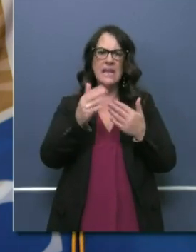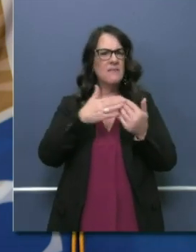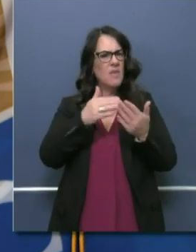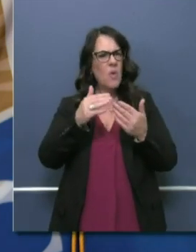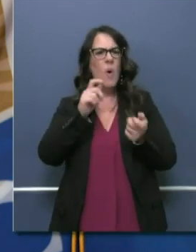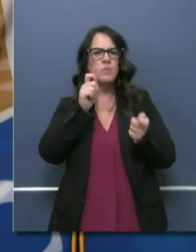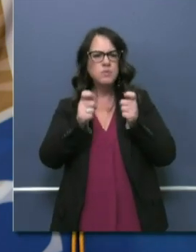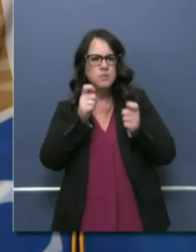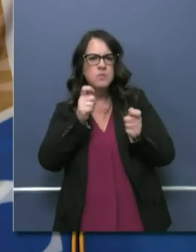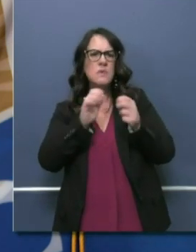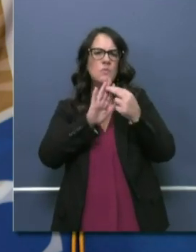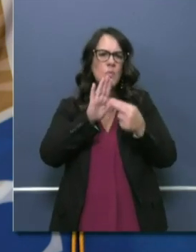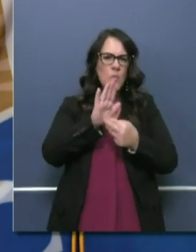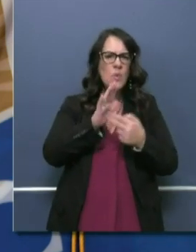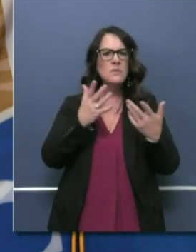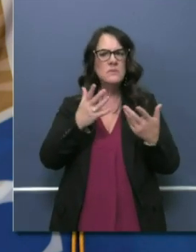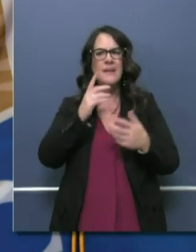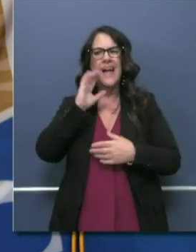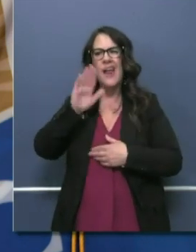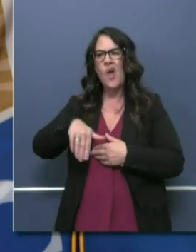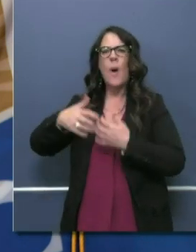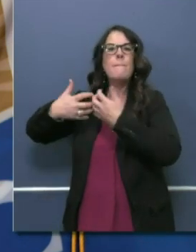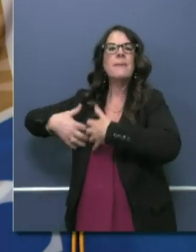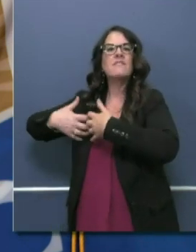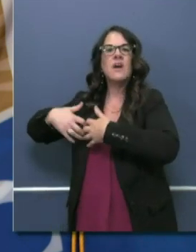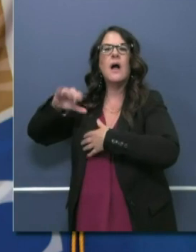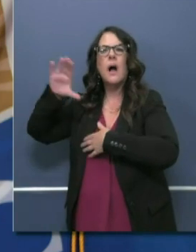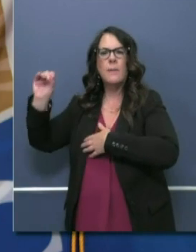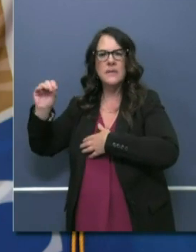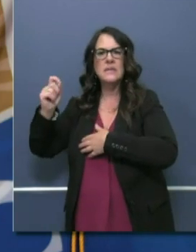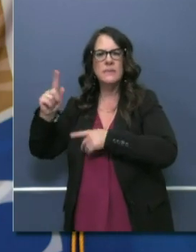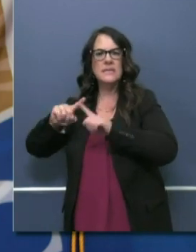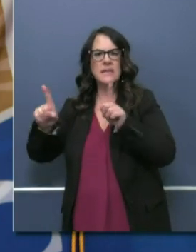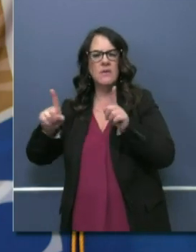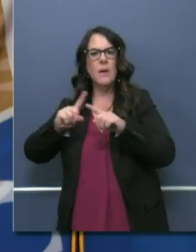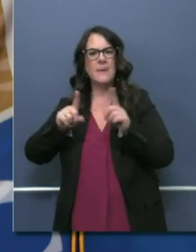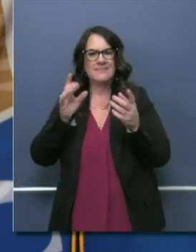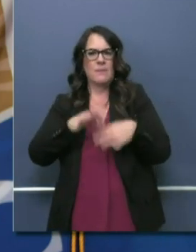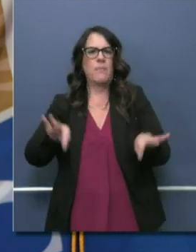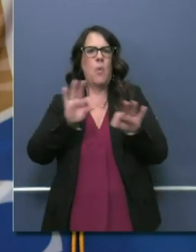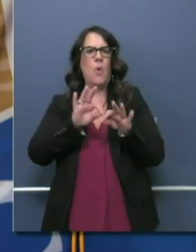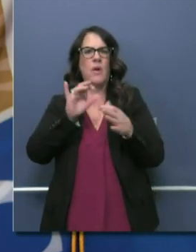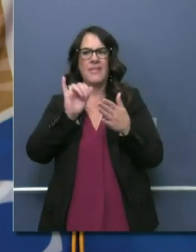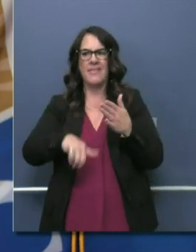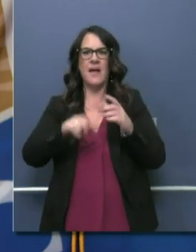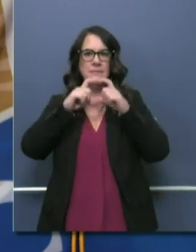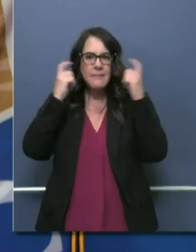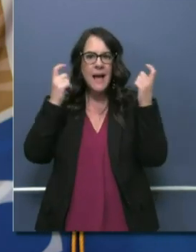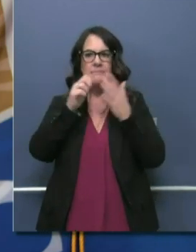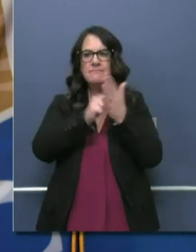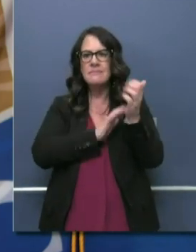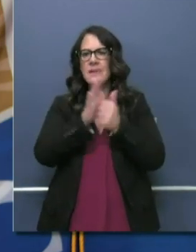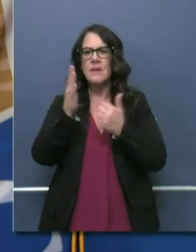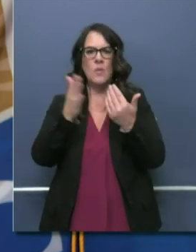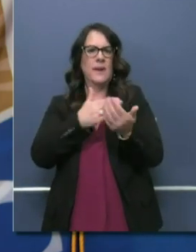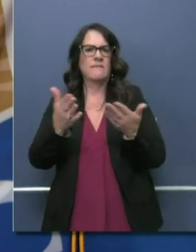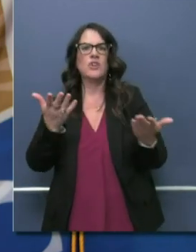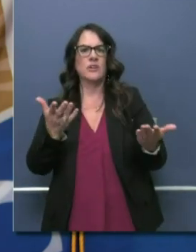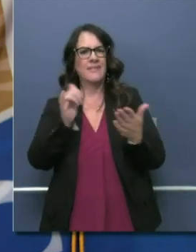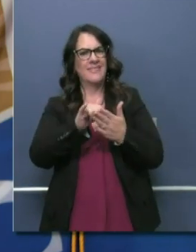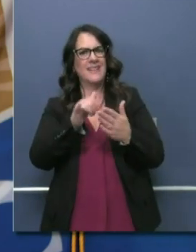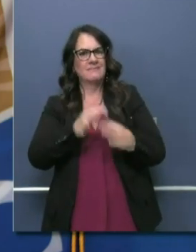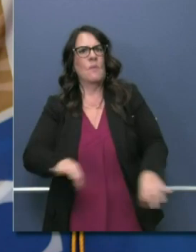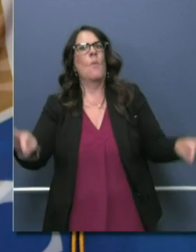be said for logistics and manufacturing. Again, the PPE part of this is so important. in that respect. And the good news